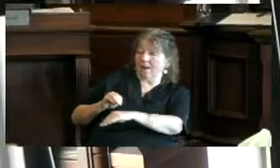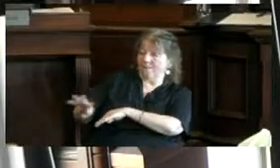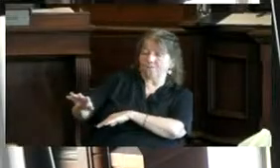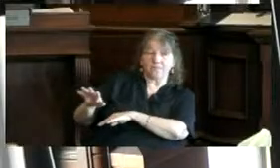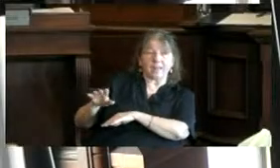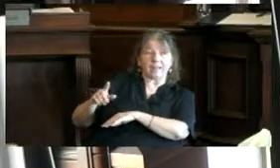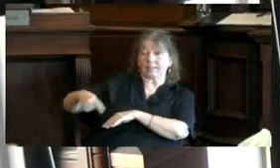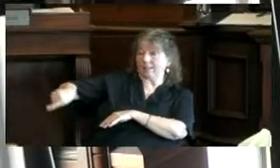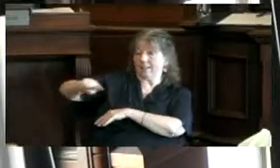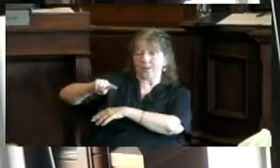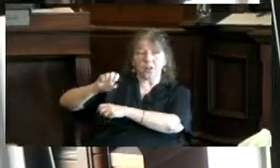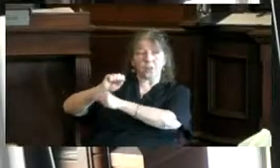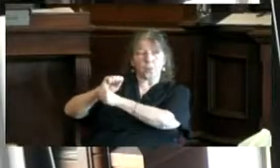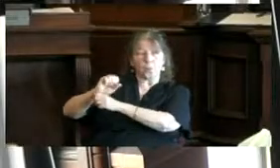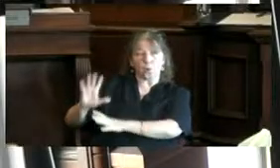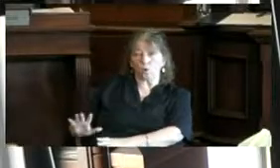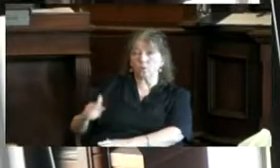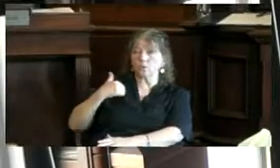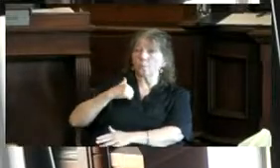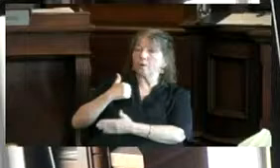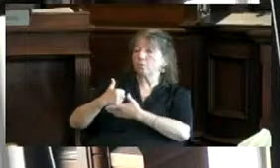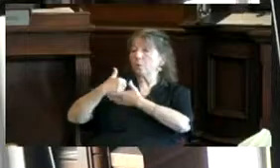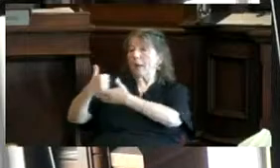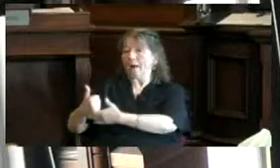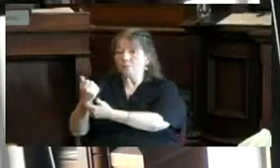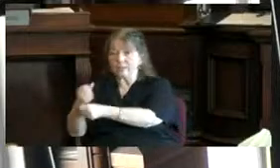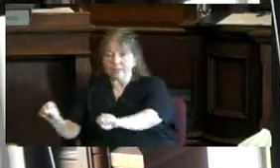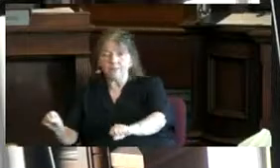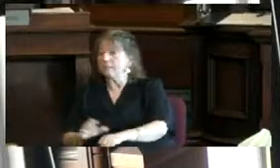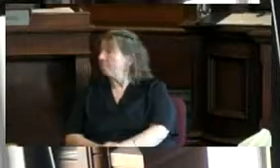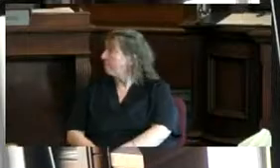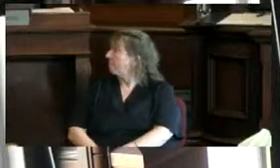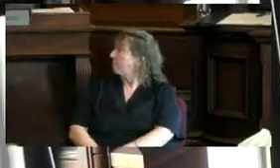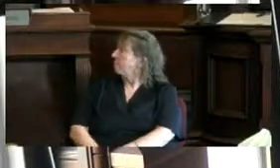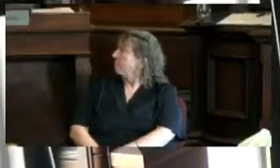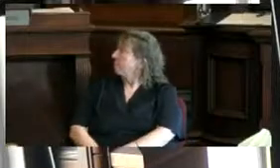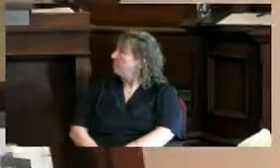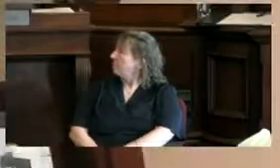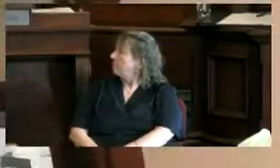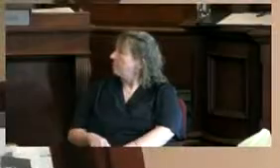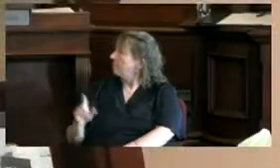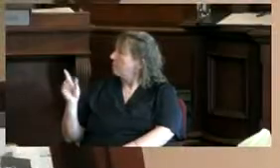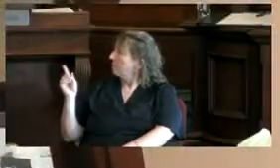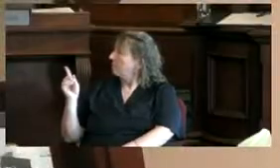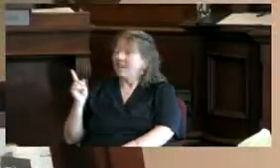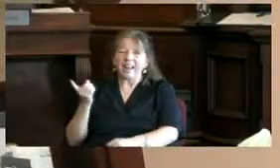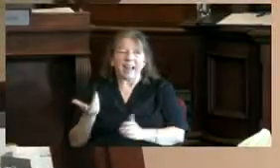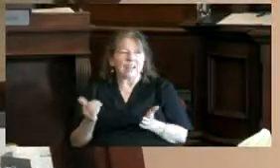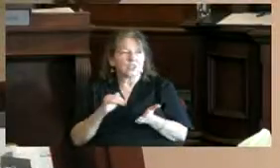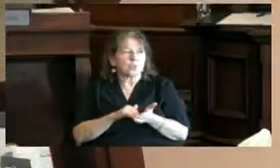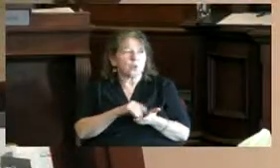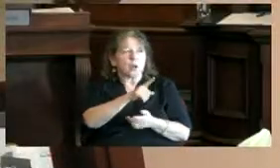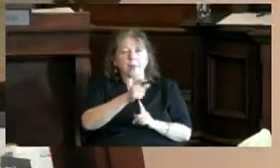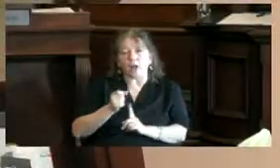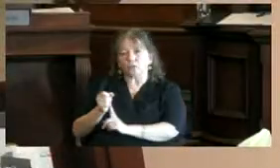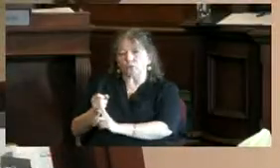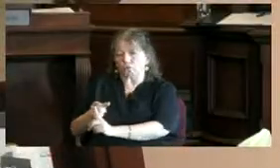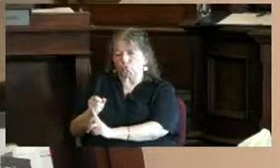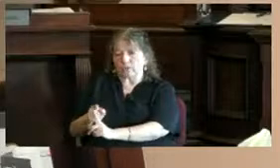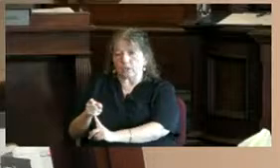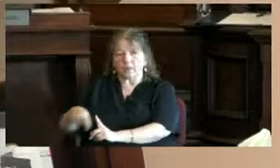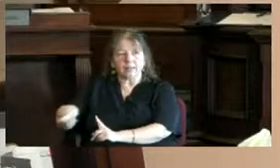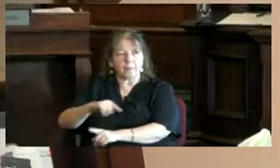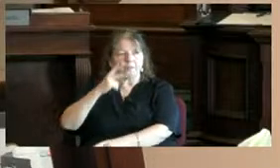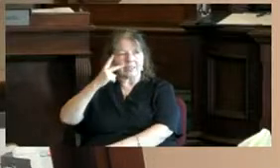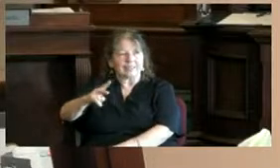outreach, but we are there for safety. I just worry about re-stimulating or triggering